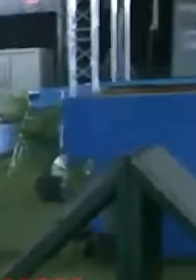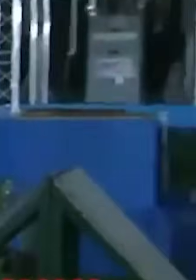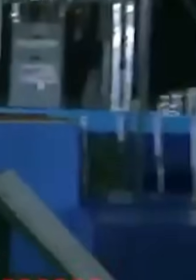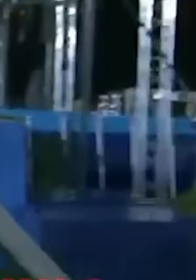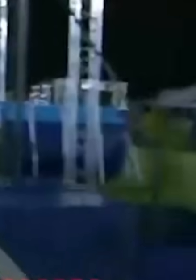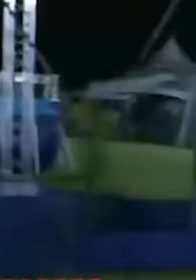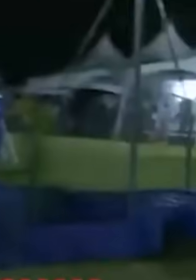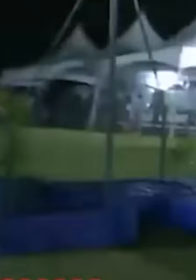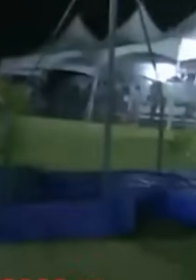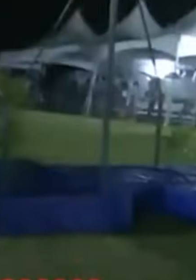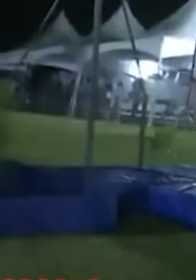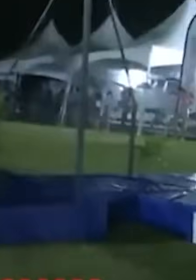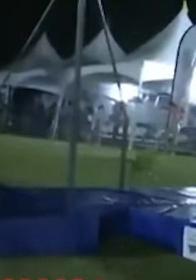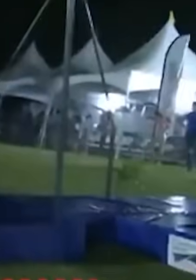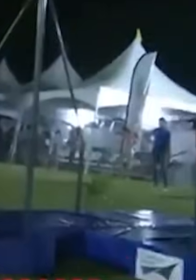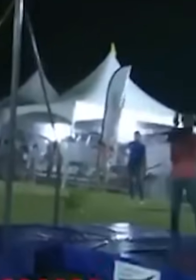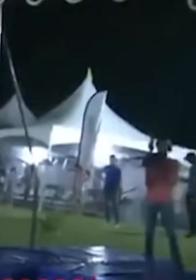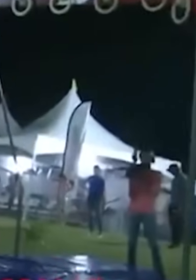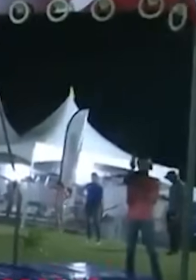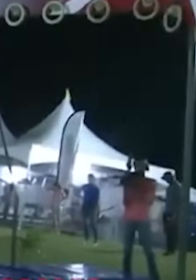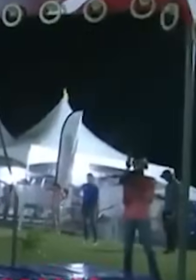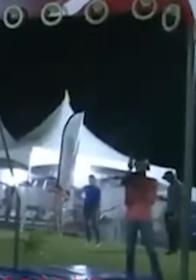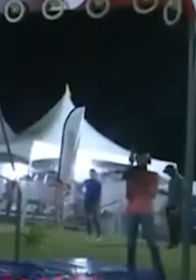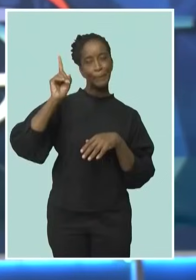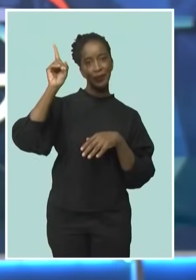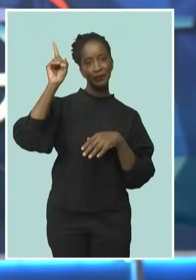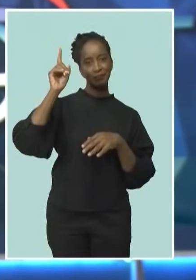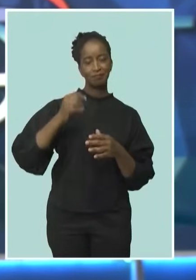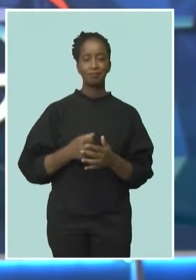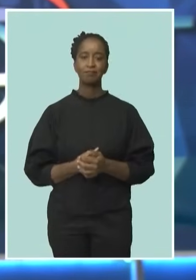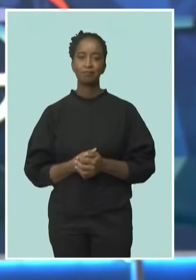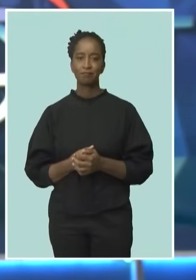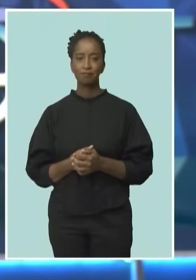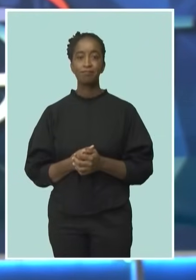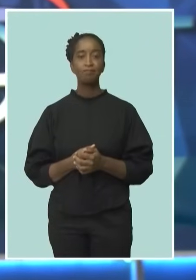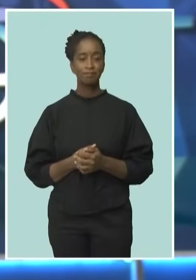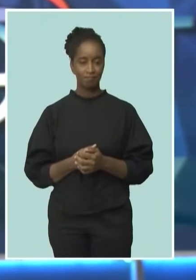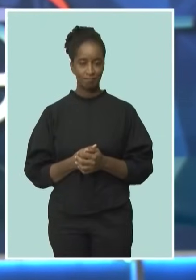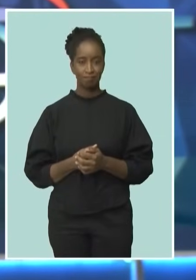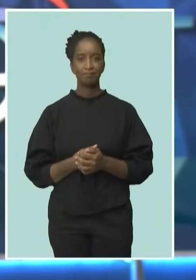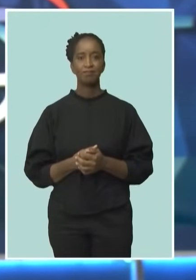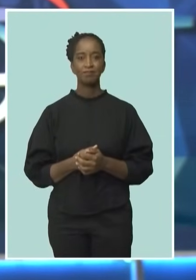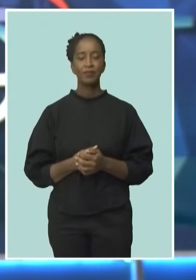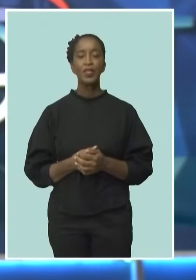17th at Featherbed Lane, St. John. And that's news for